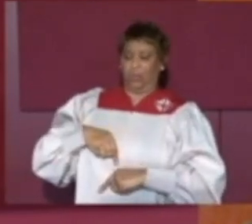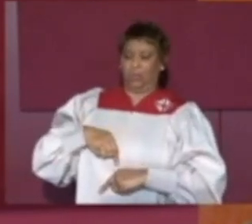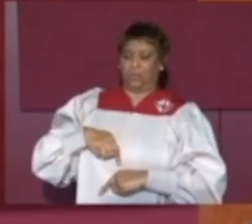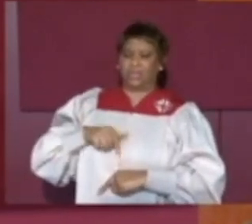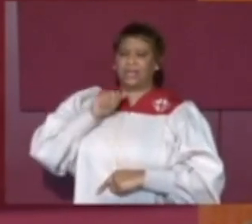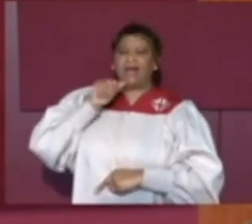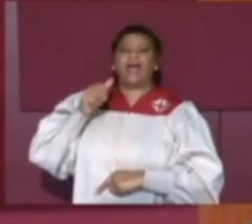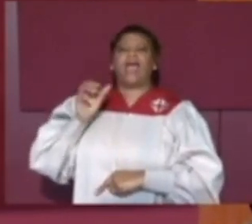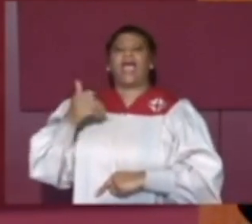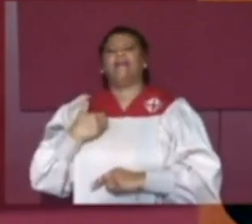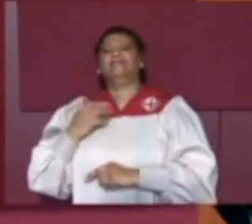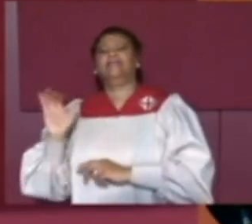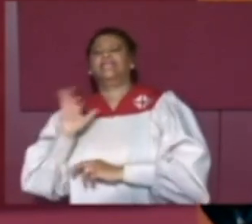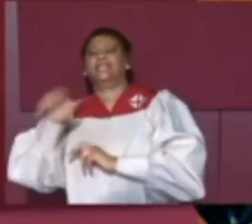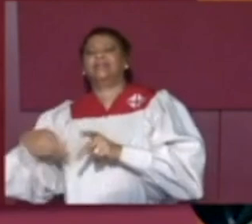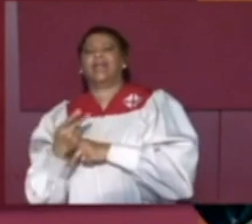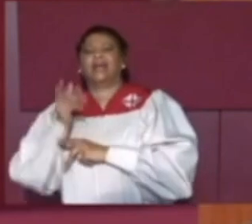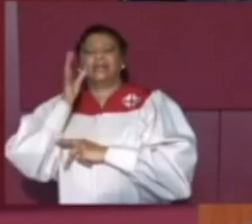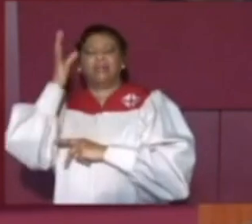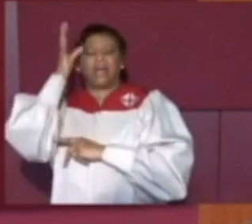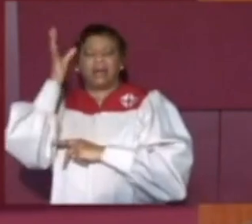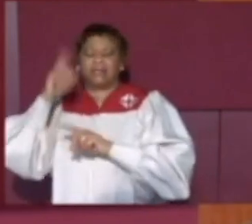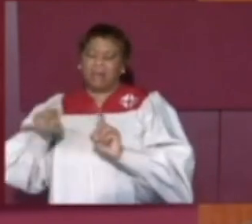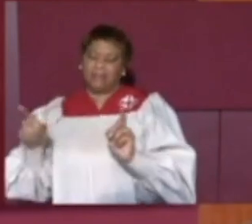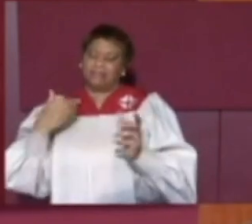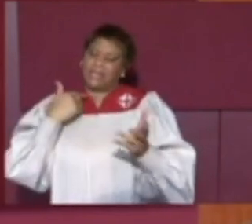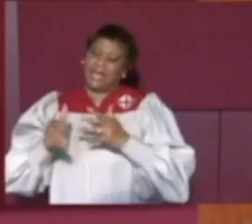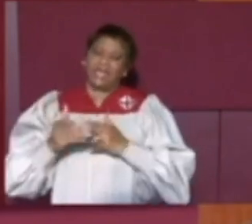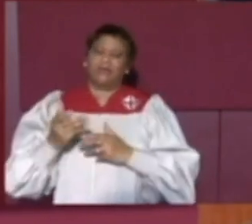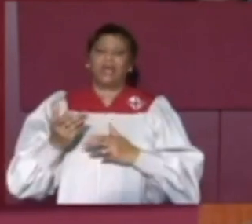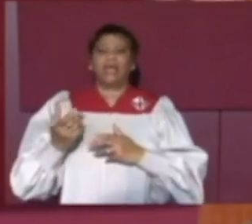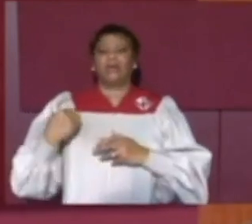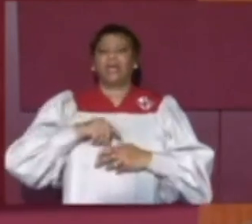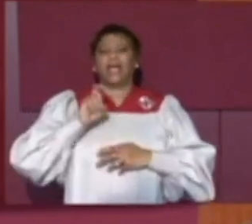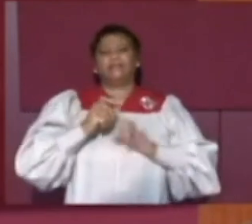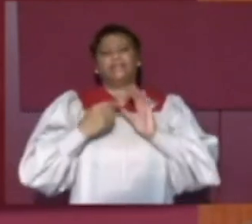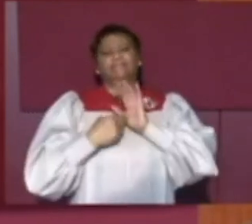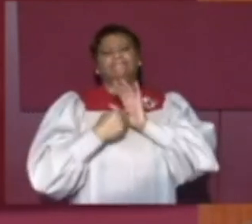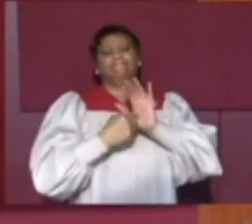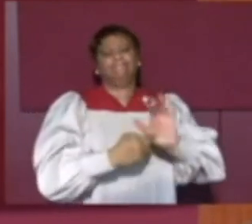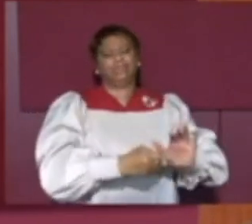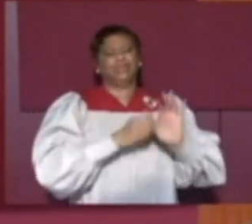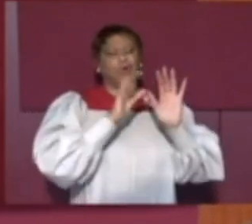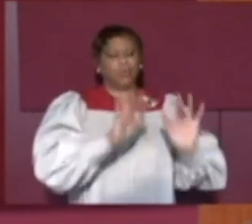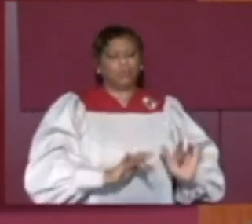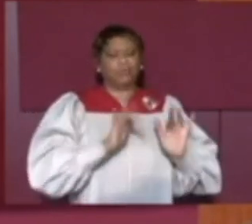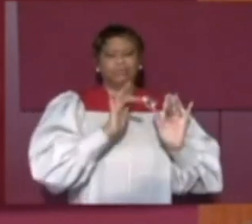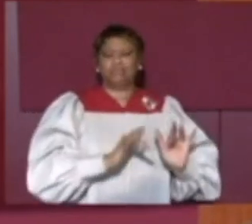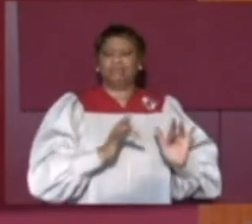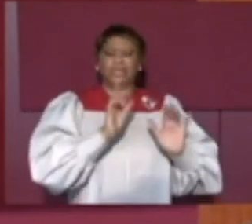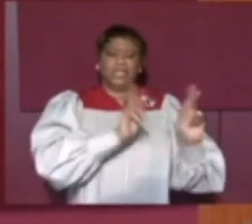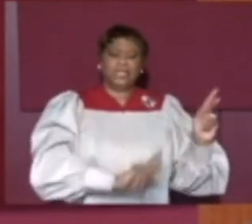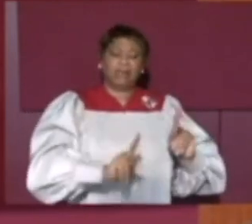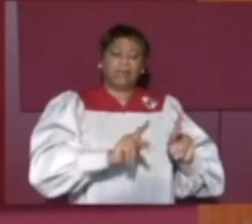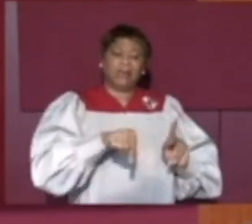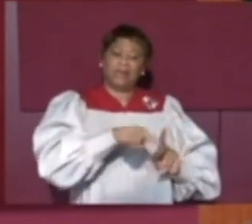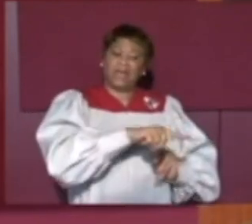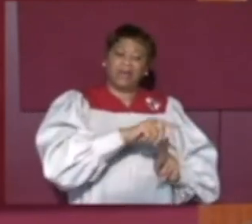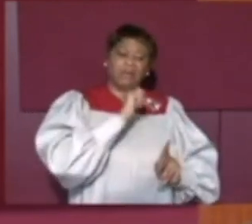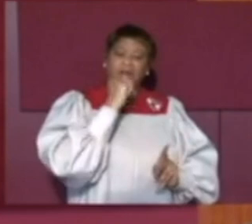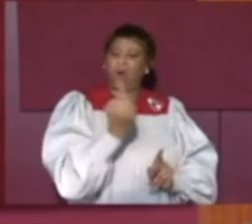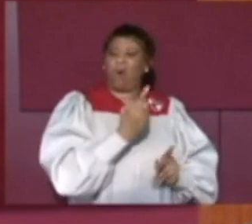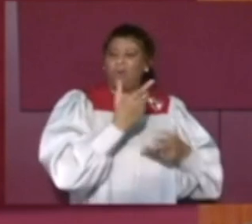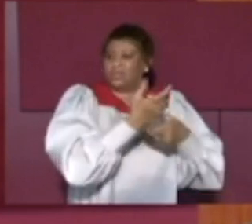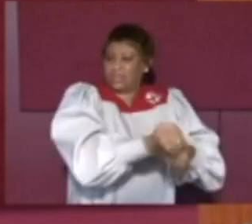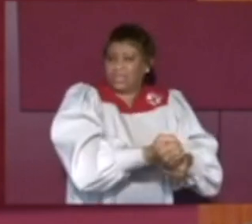when we're going to be compassionate towards people, we're going to show mercy to people, but it's not always going to be received. And it's not always going to be recognized. That's why